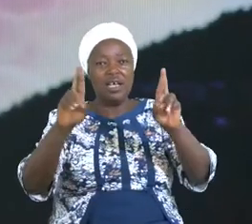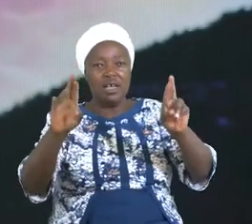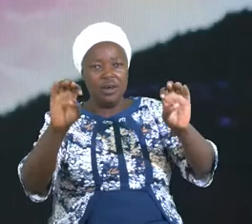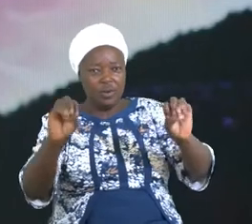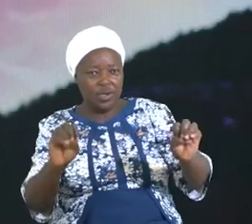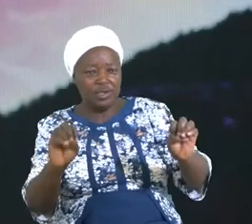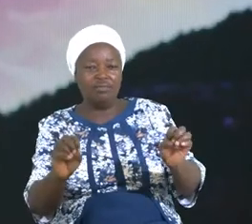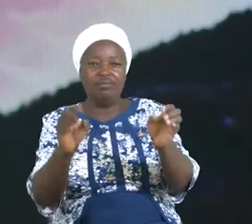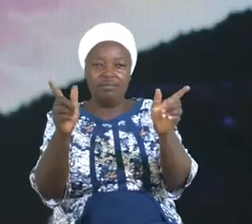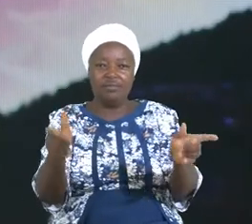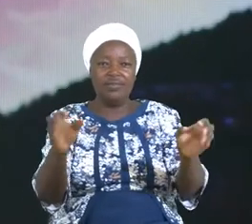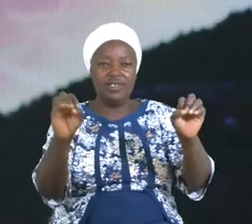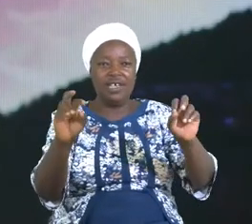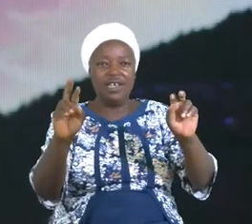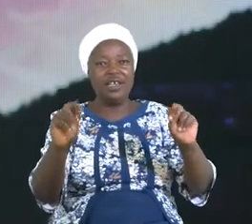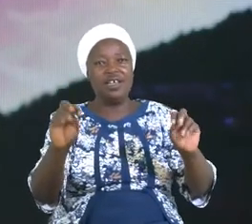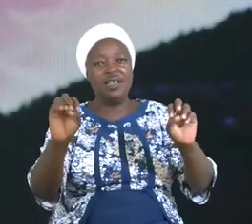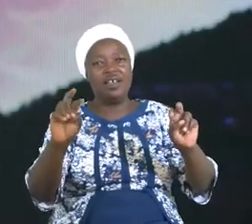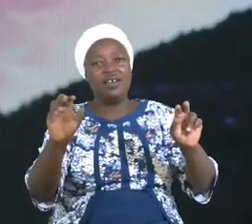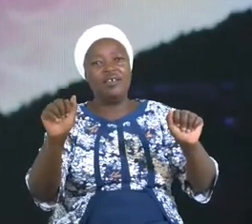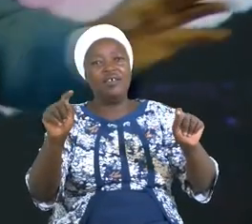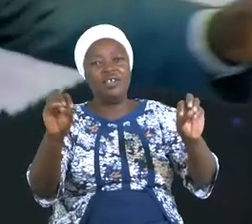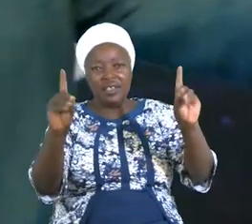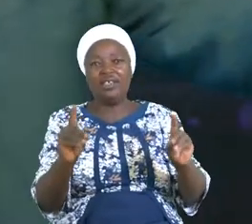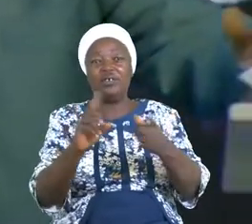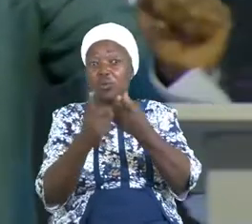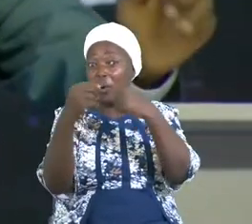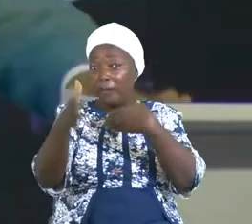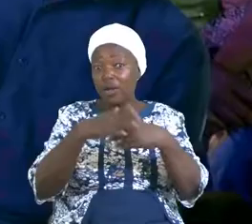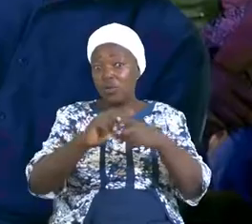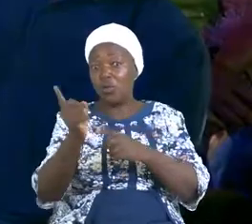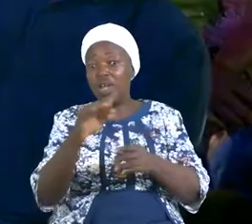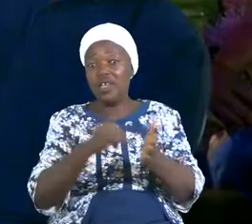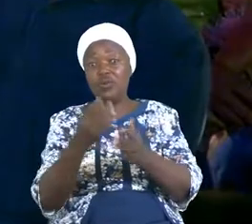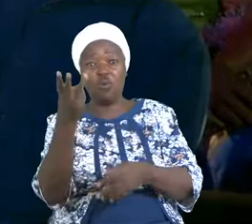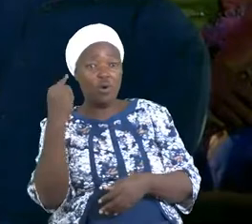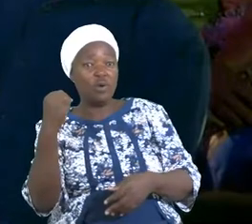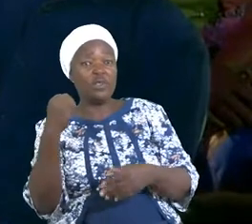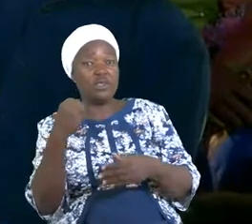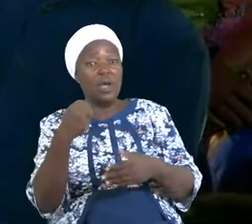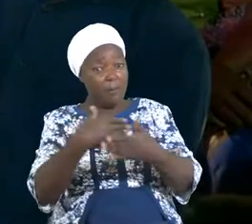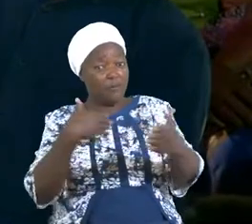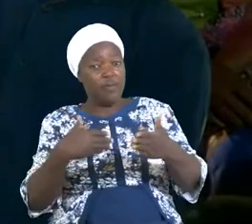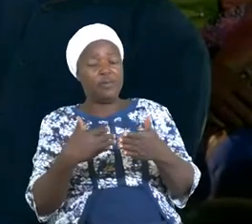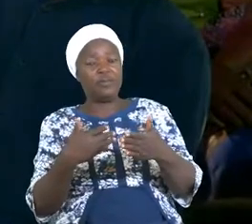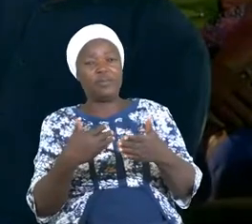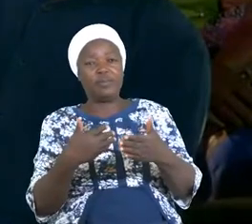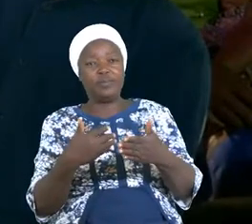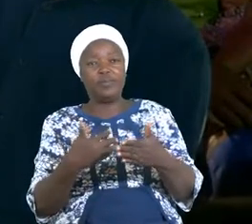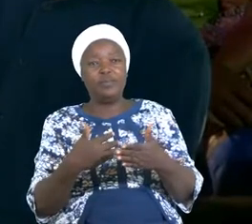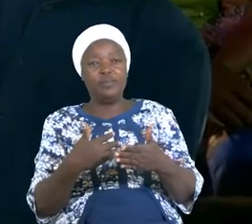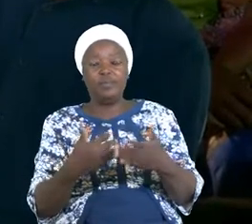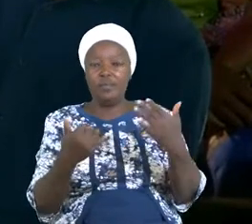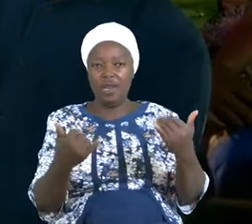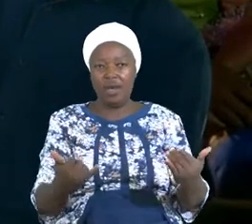regenerated to come back to where it was originally. Now, the